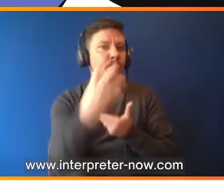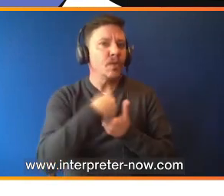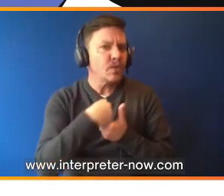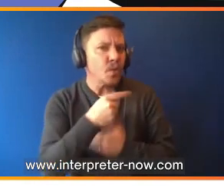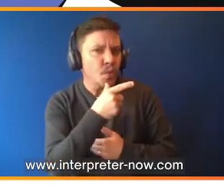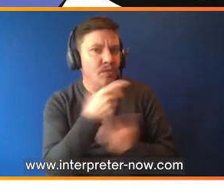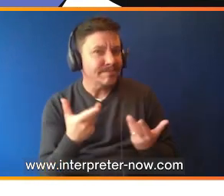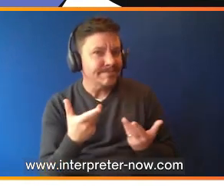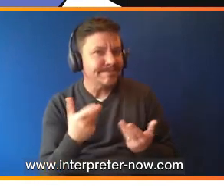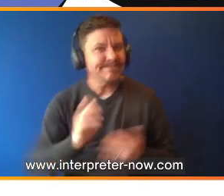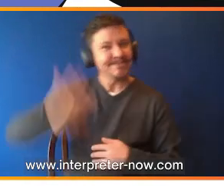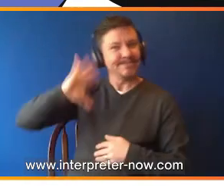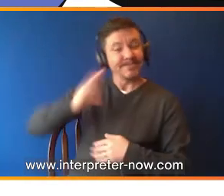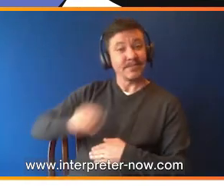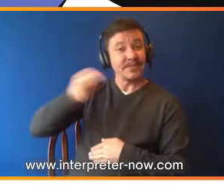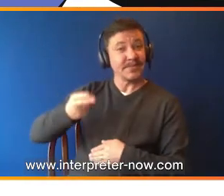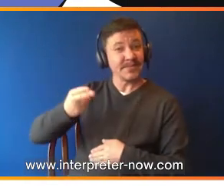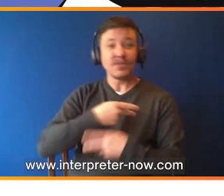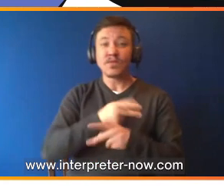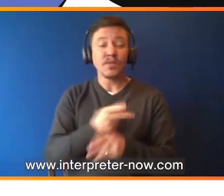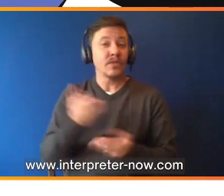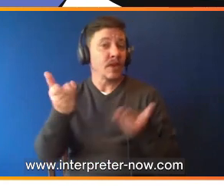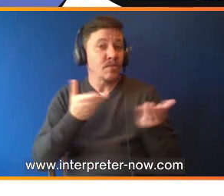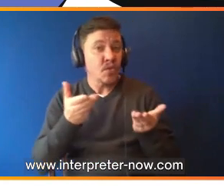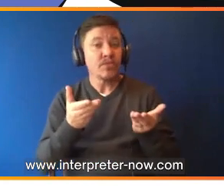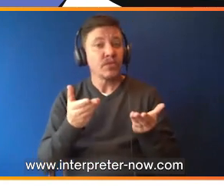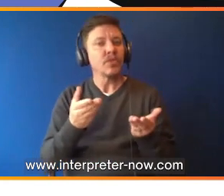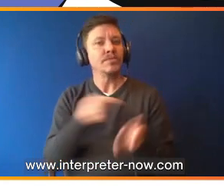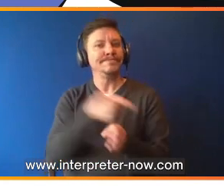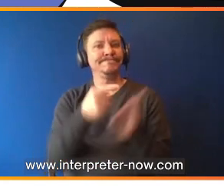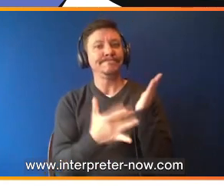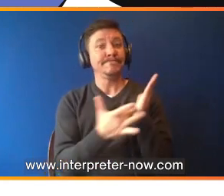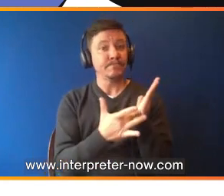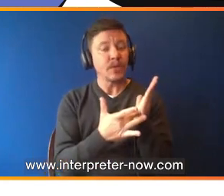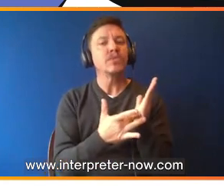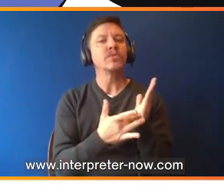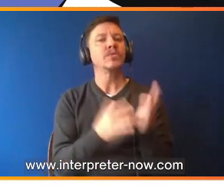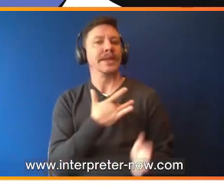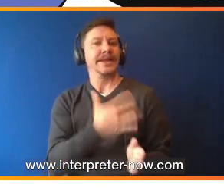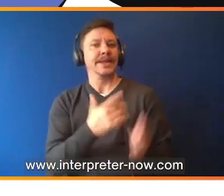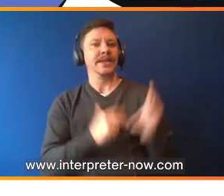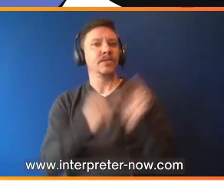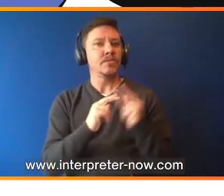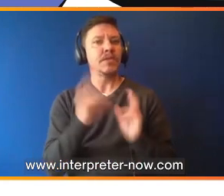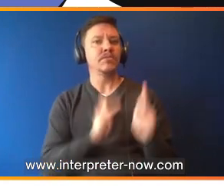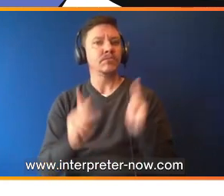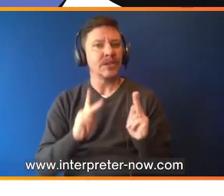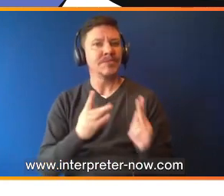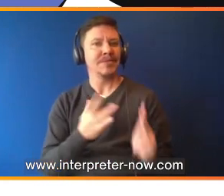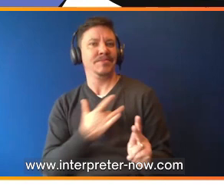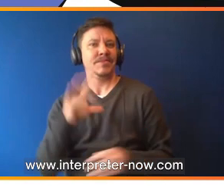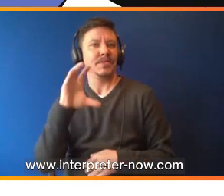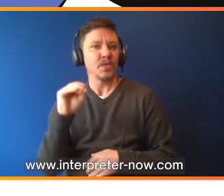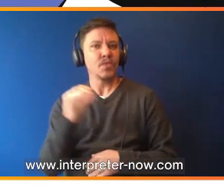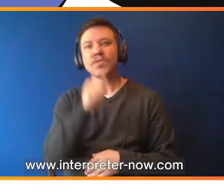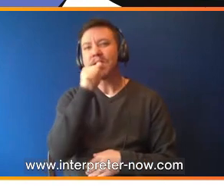products and services and technology are built by people primarily in the corporate sector, or private sector, people who have